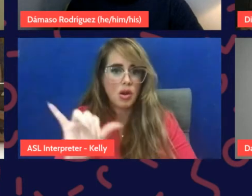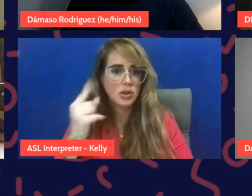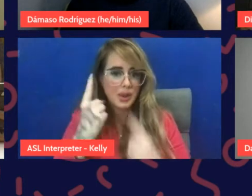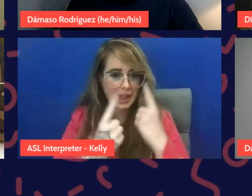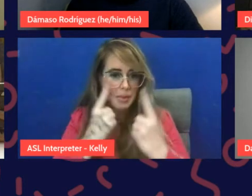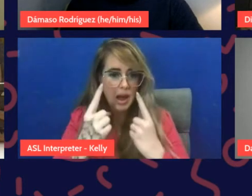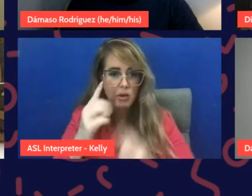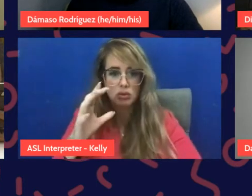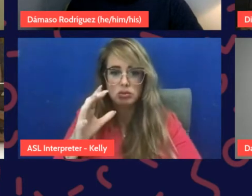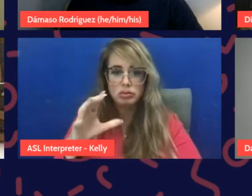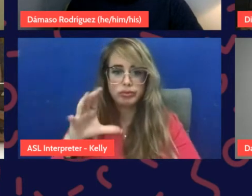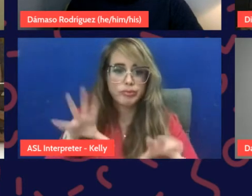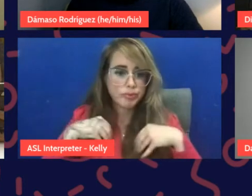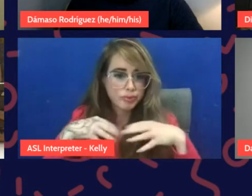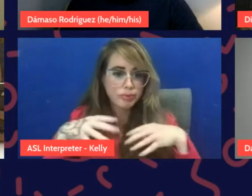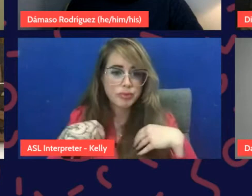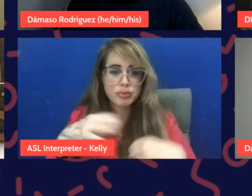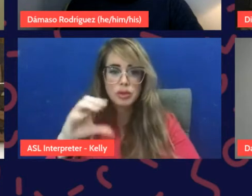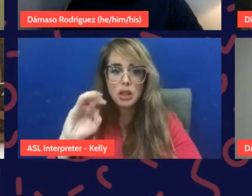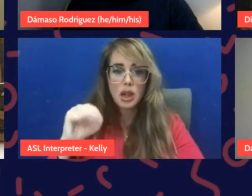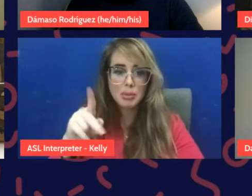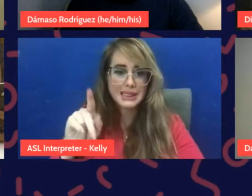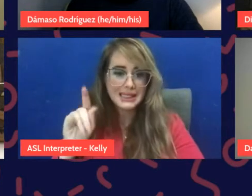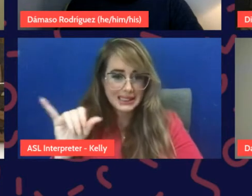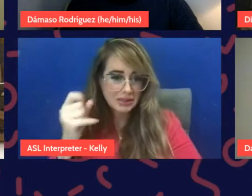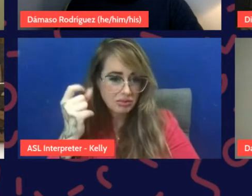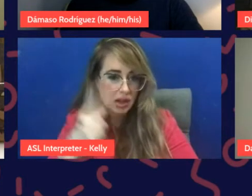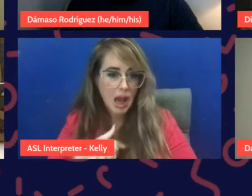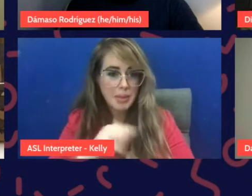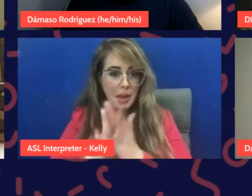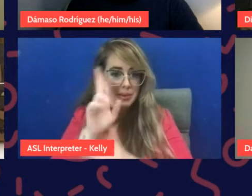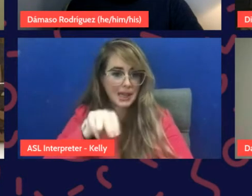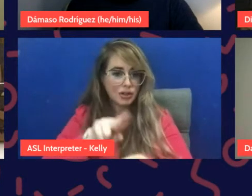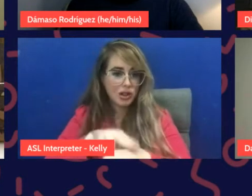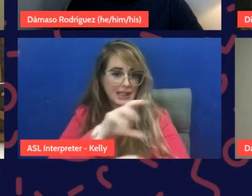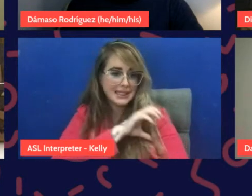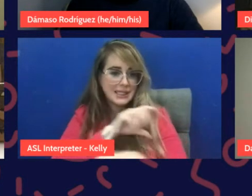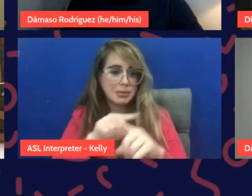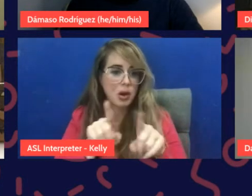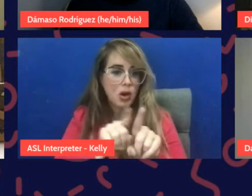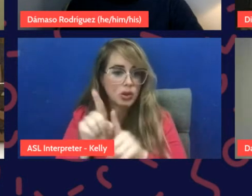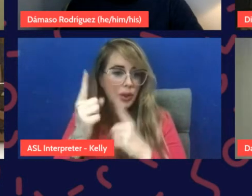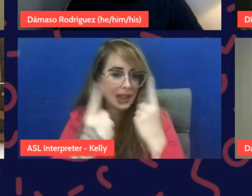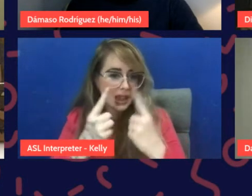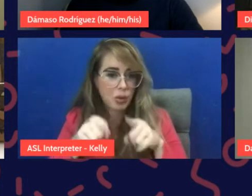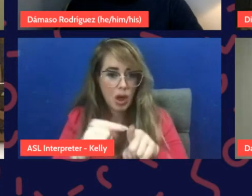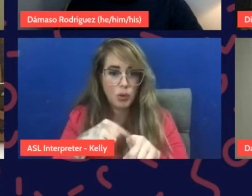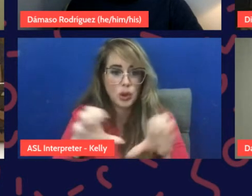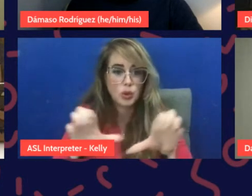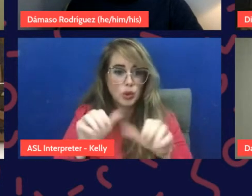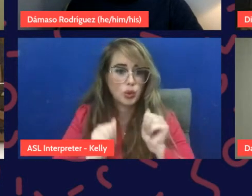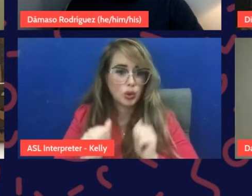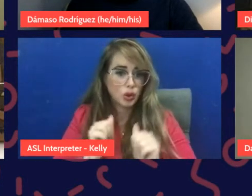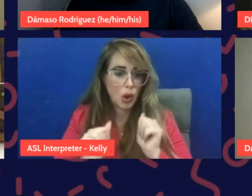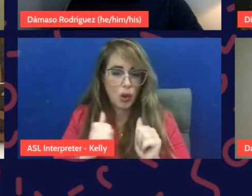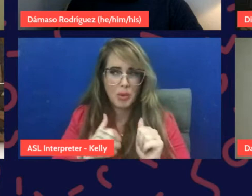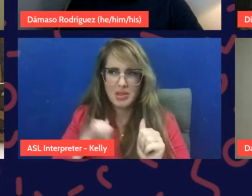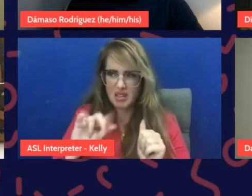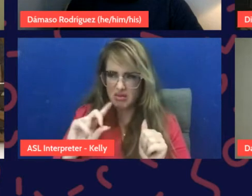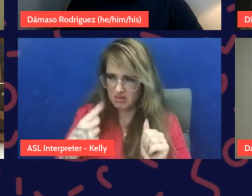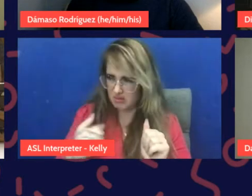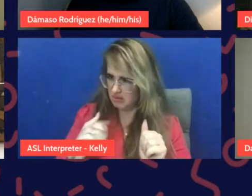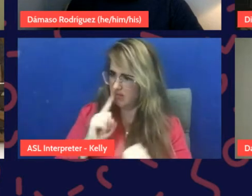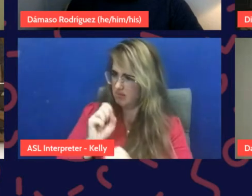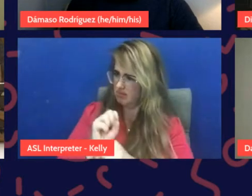citizen, and so much of that is due to circumstance, yes, but I also kept thinking while we were doing the show, I was like, damn, am I the villain?